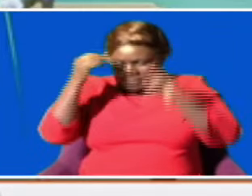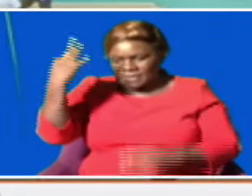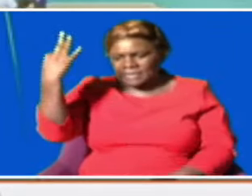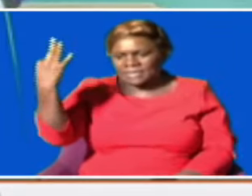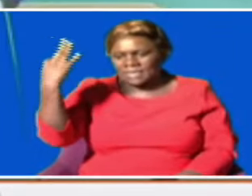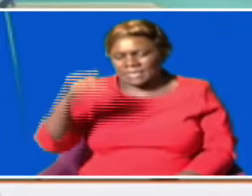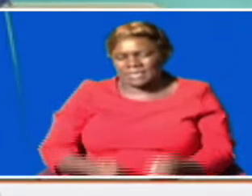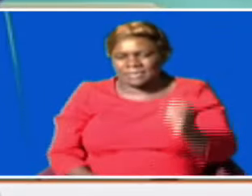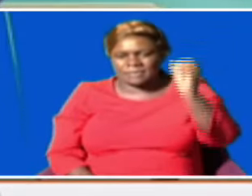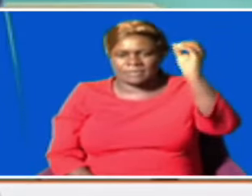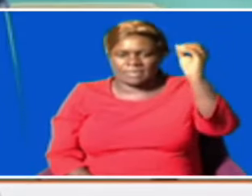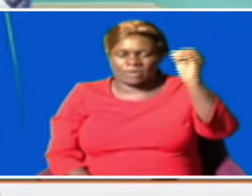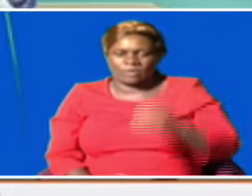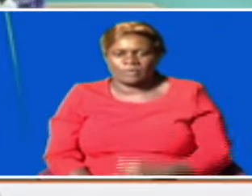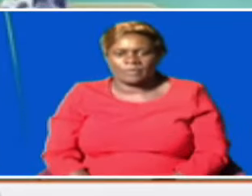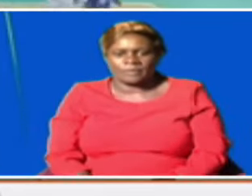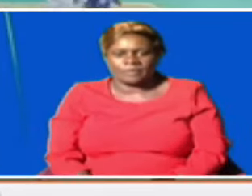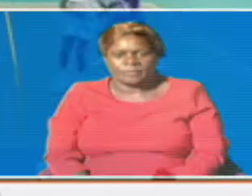3-0.